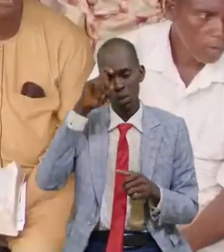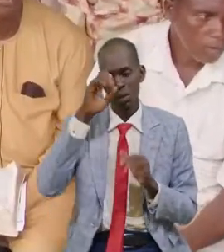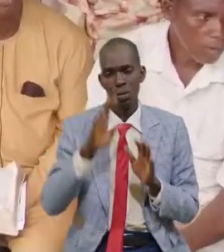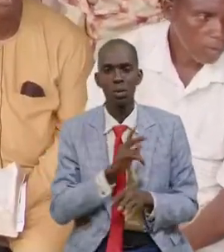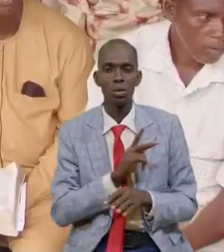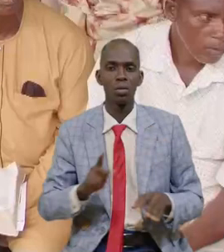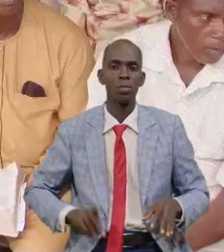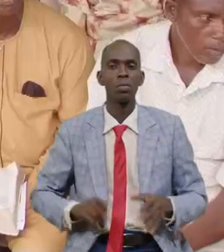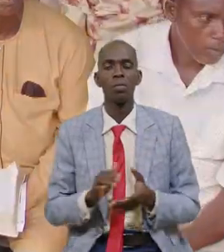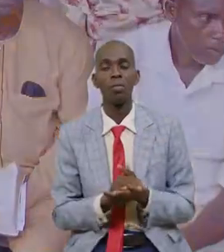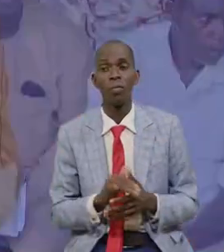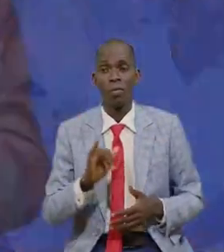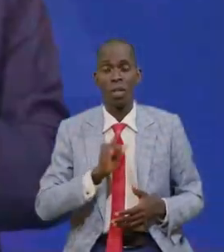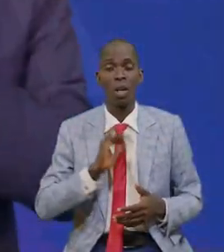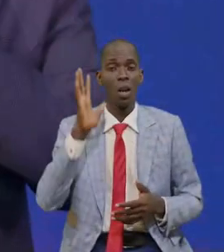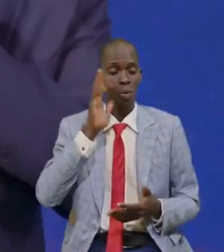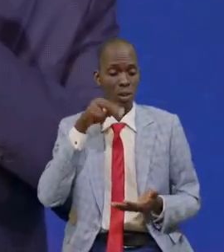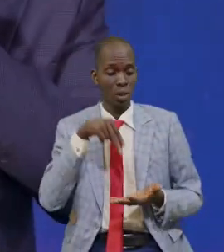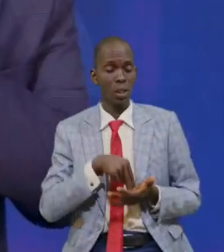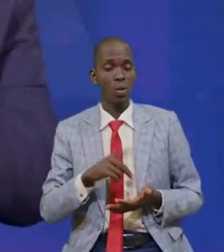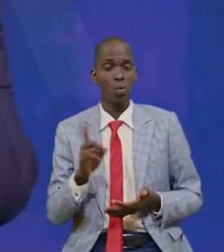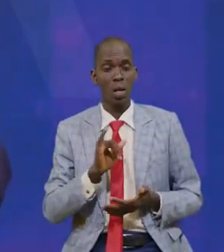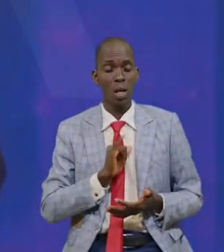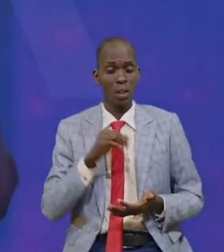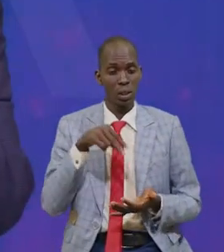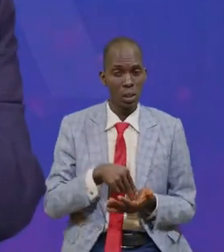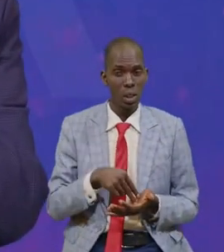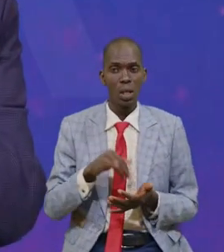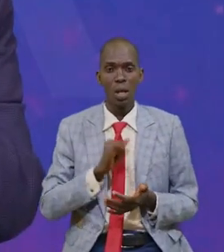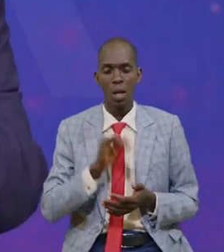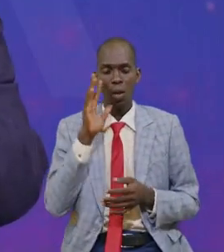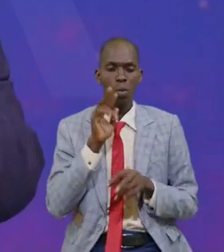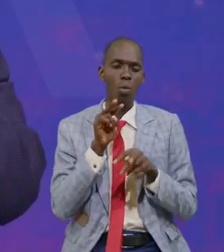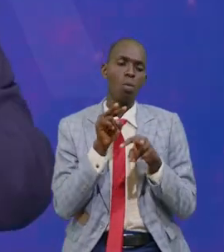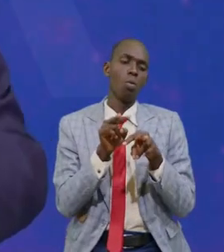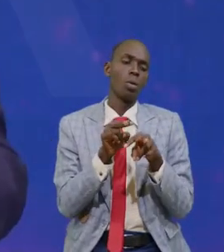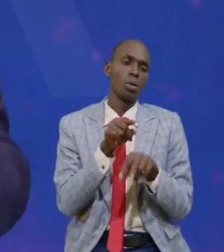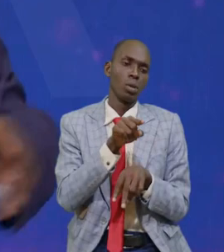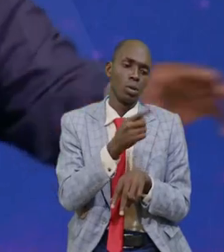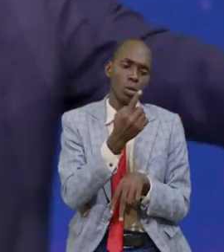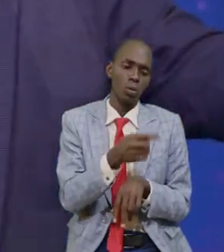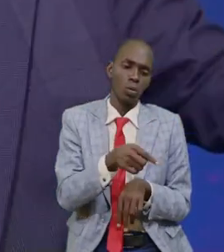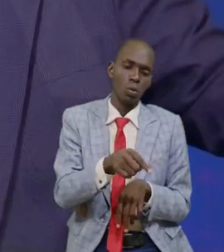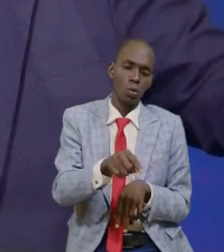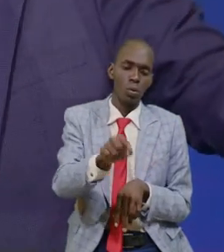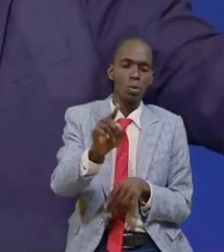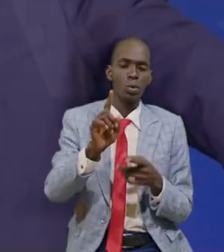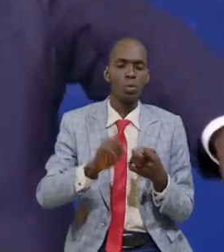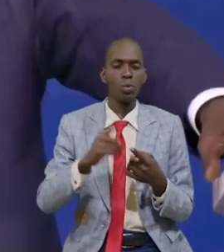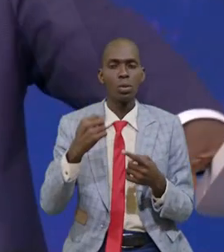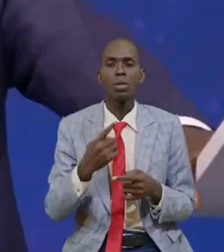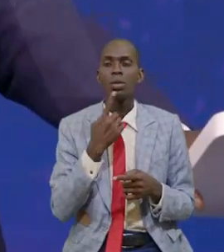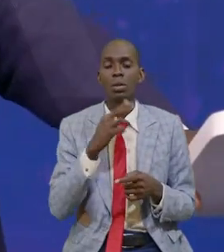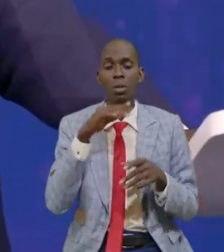Pharaoh. I will stand where I stand. I will watch him get to the midst of that Red Sea. Are you not